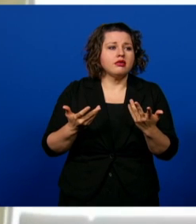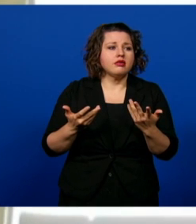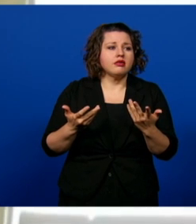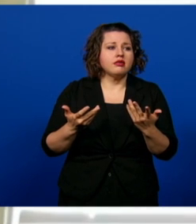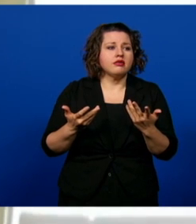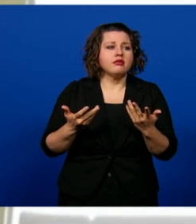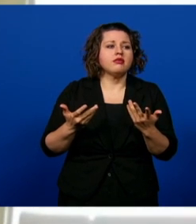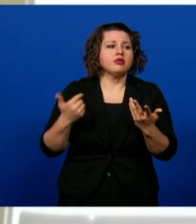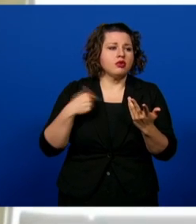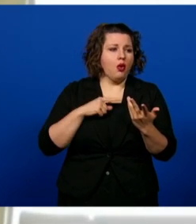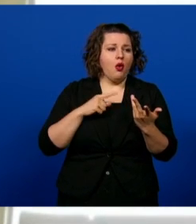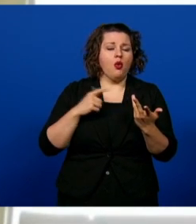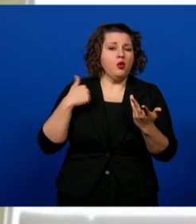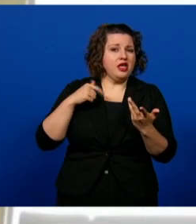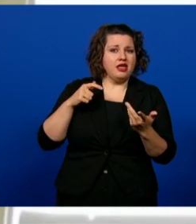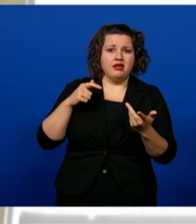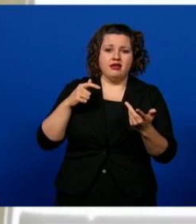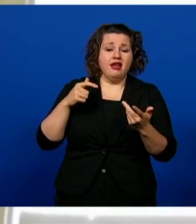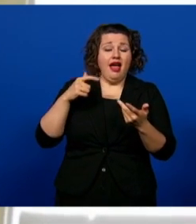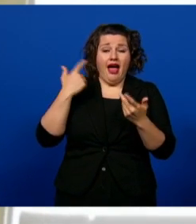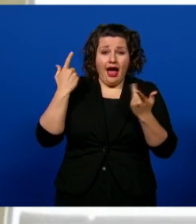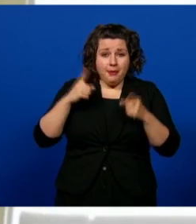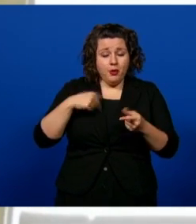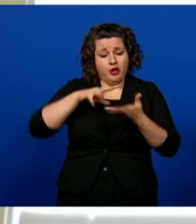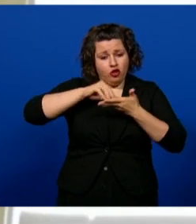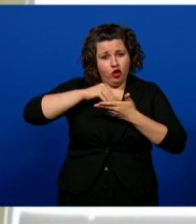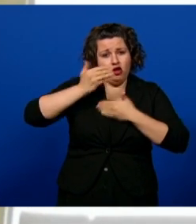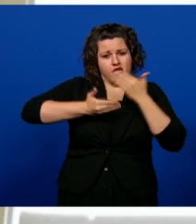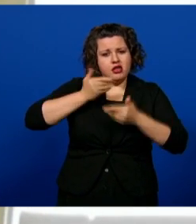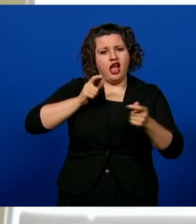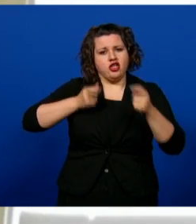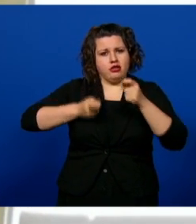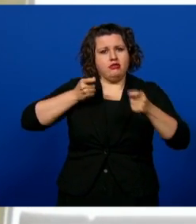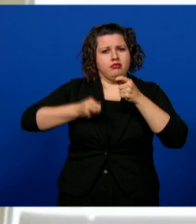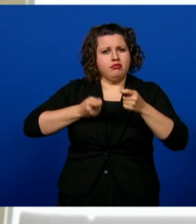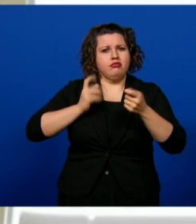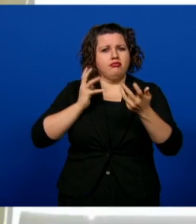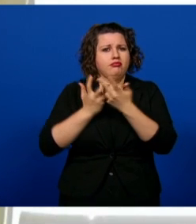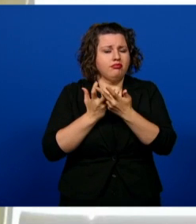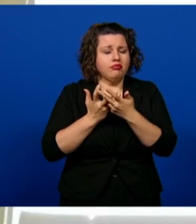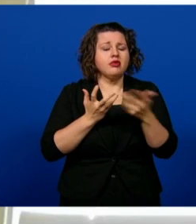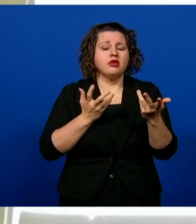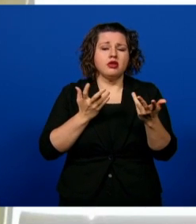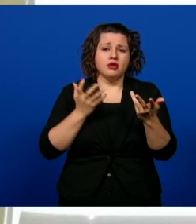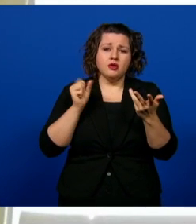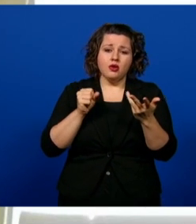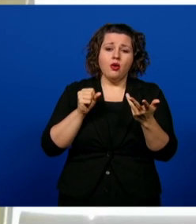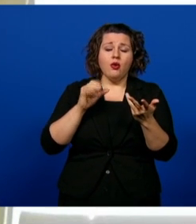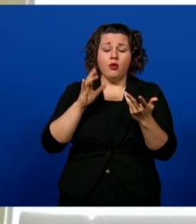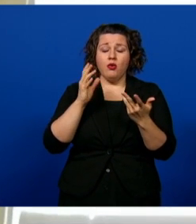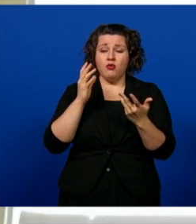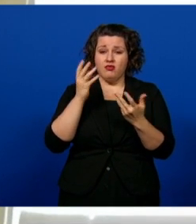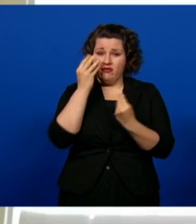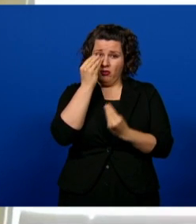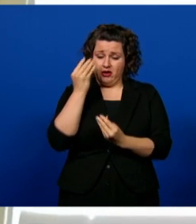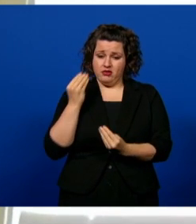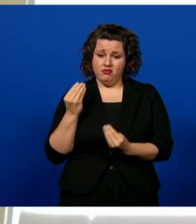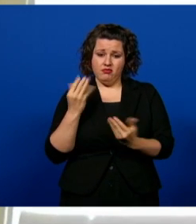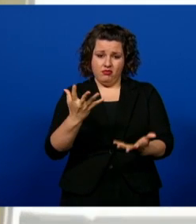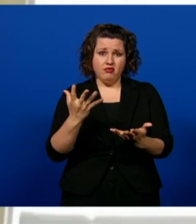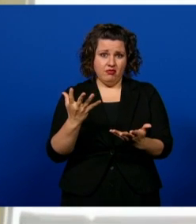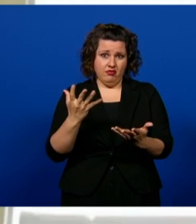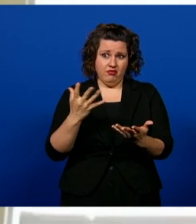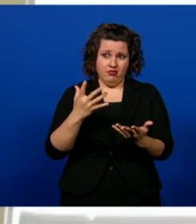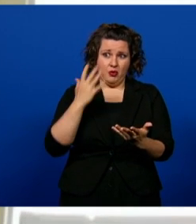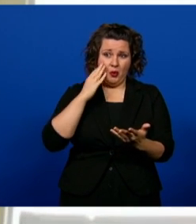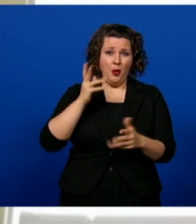things, we adjust as we learn more, and our goal in public health is to provide the information that people need to follow practices